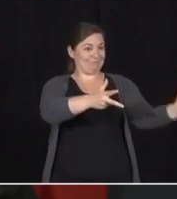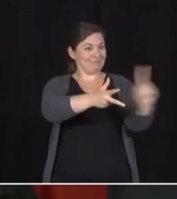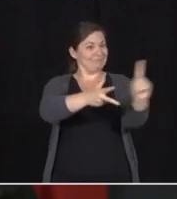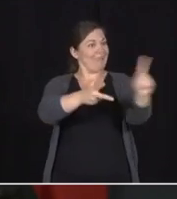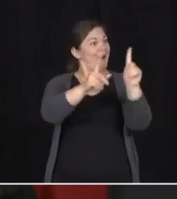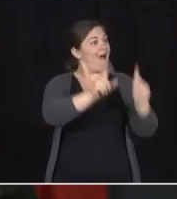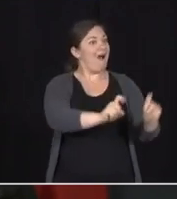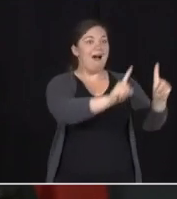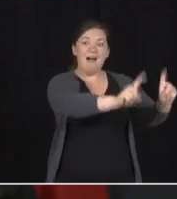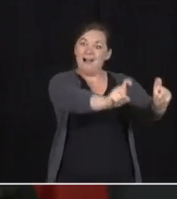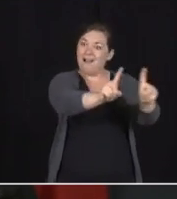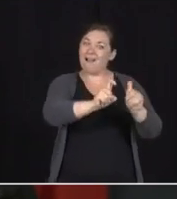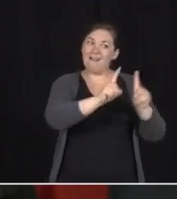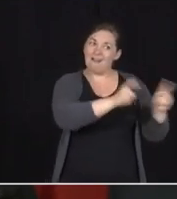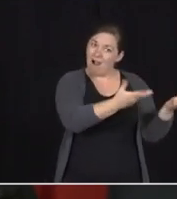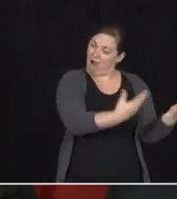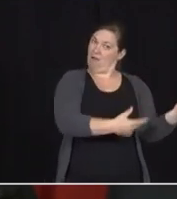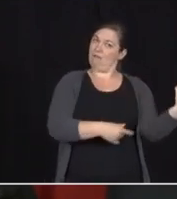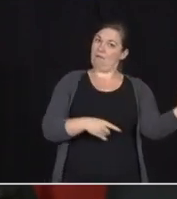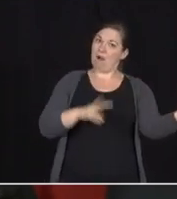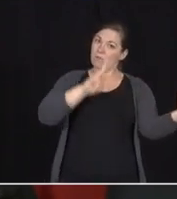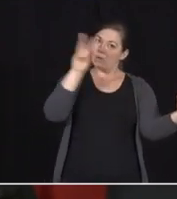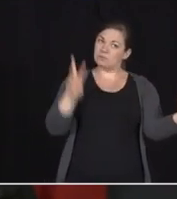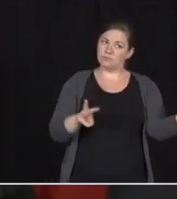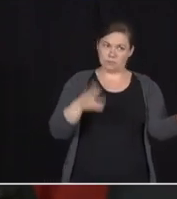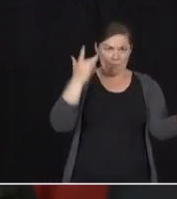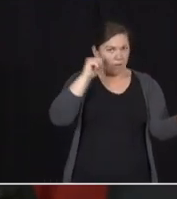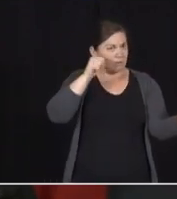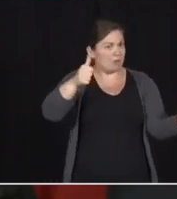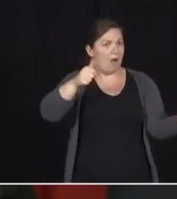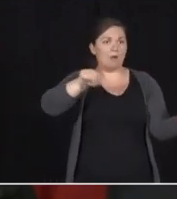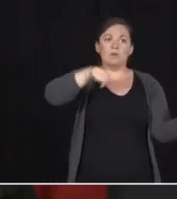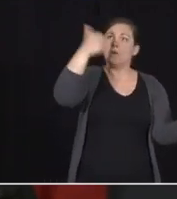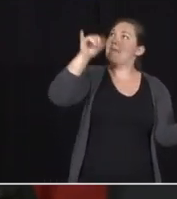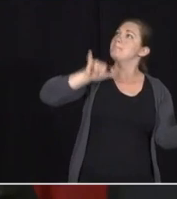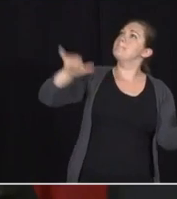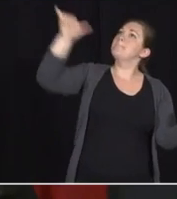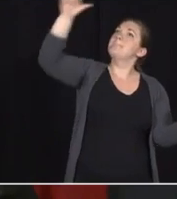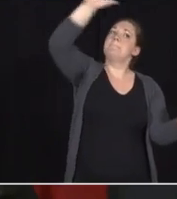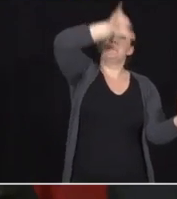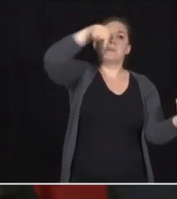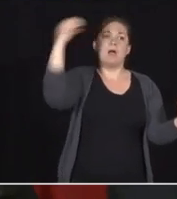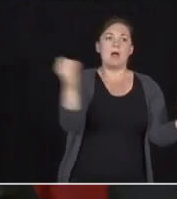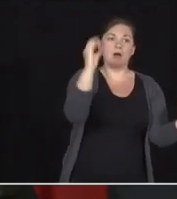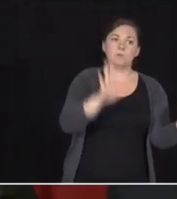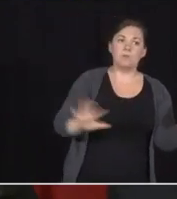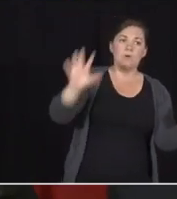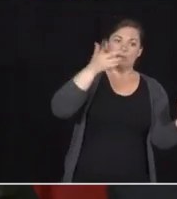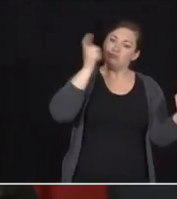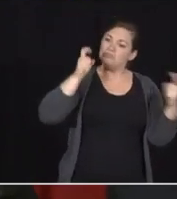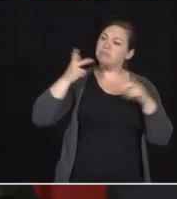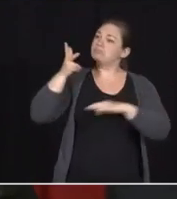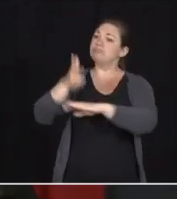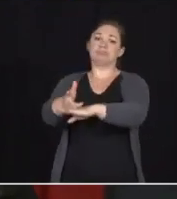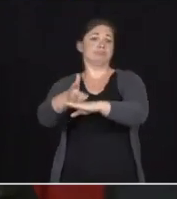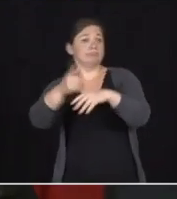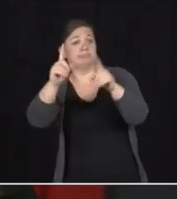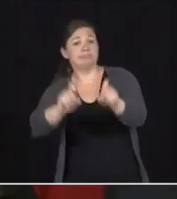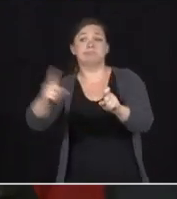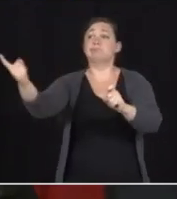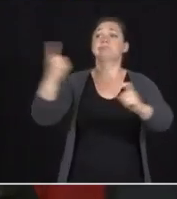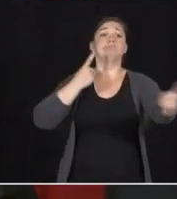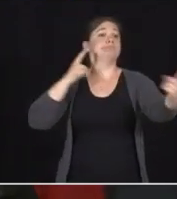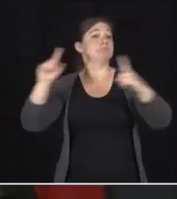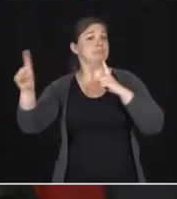other regions to move towards to? Absolutely. We'll be pushing all regions to do do more testing. But Brian, good